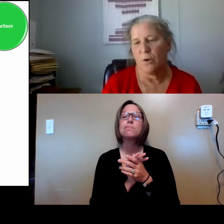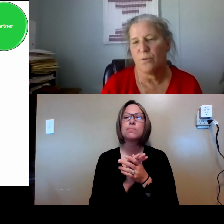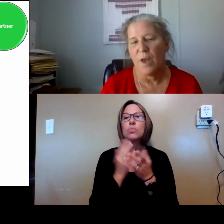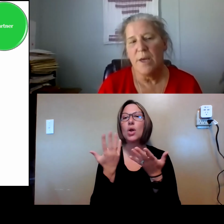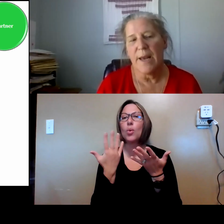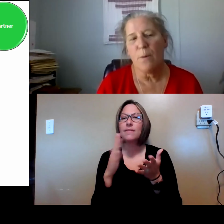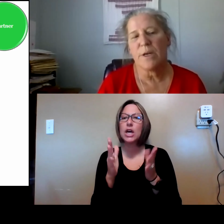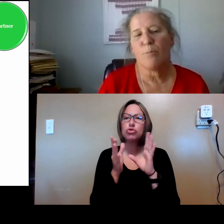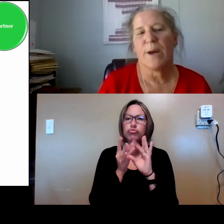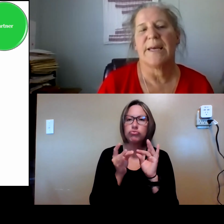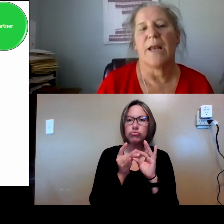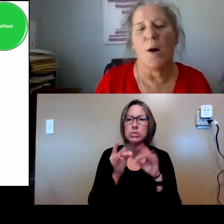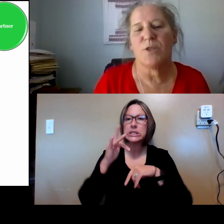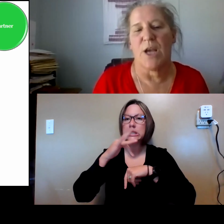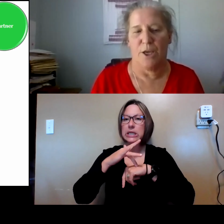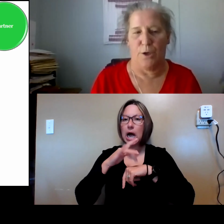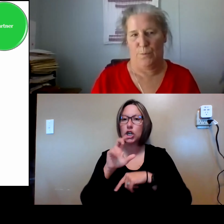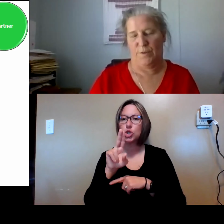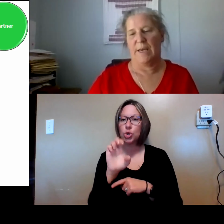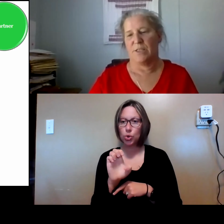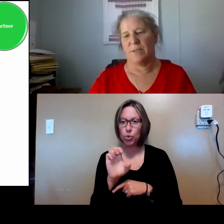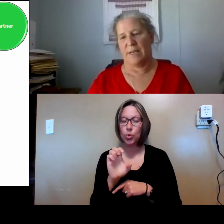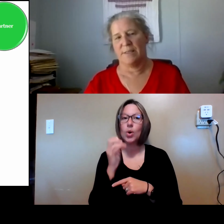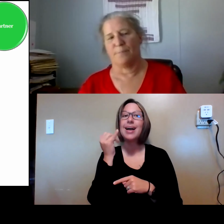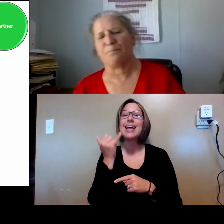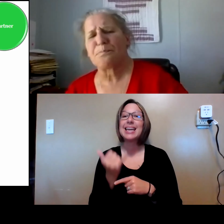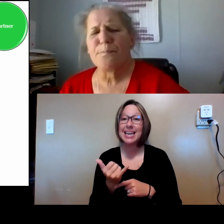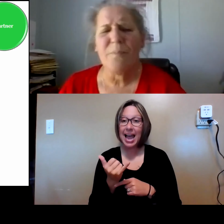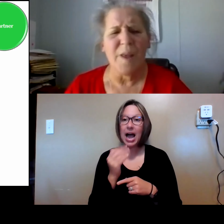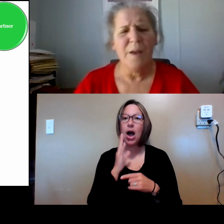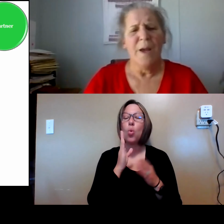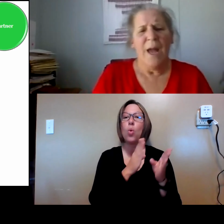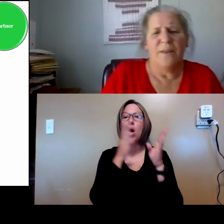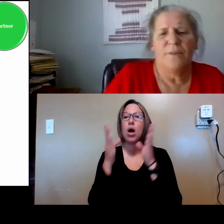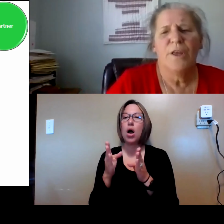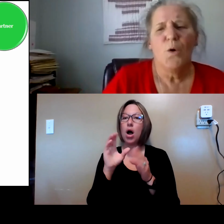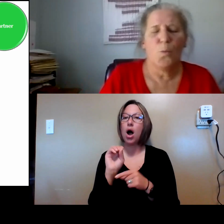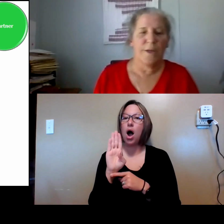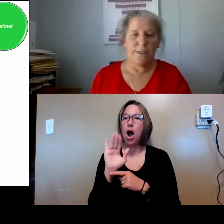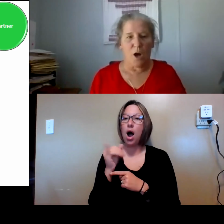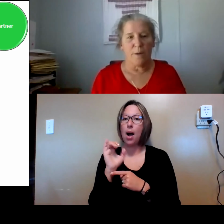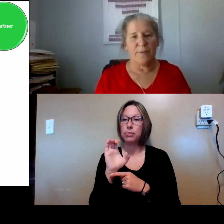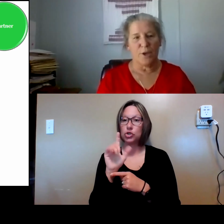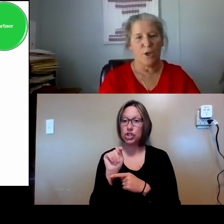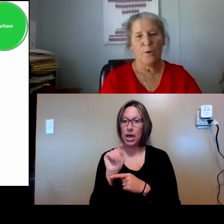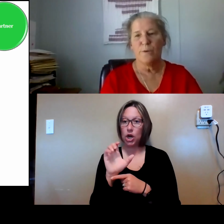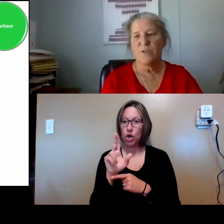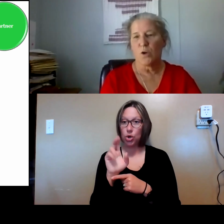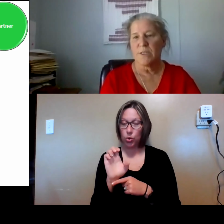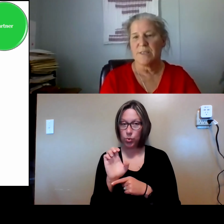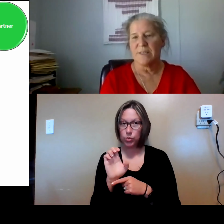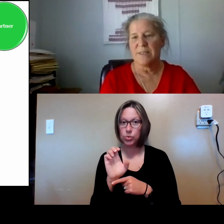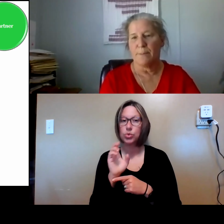touch cues. Now we're going to bring in object cues into this. And we're going to talk about the